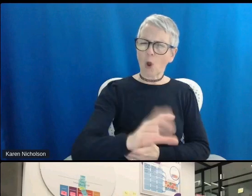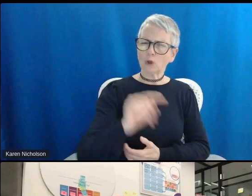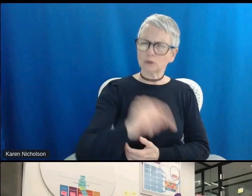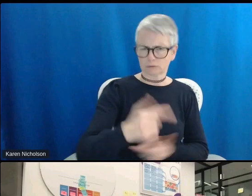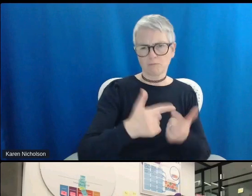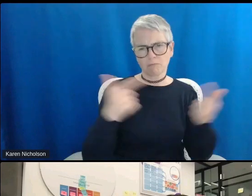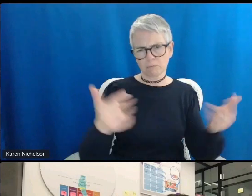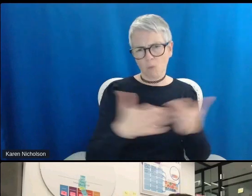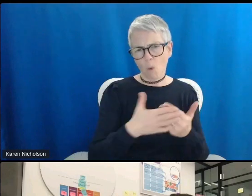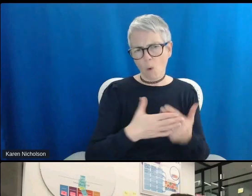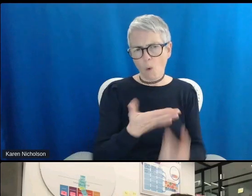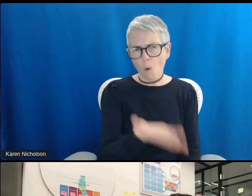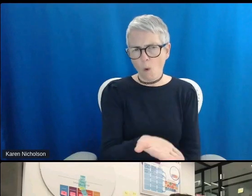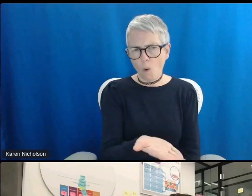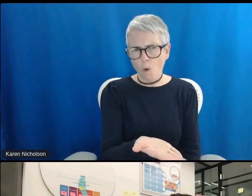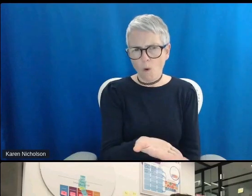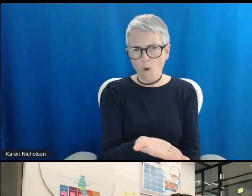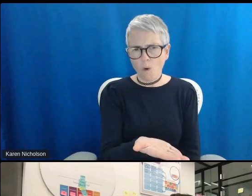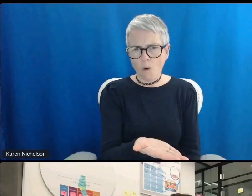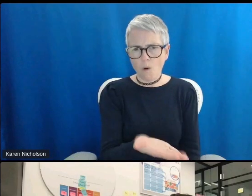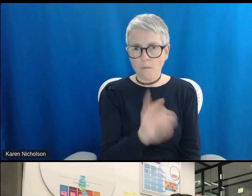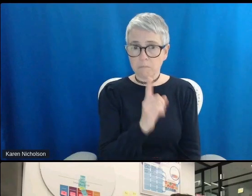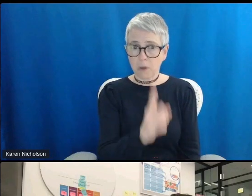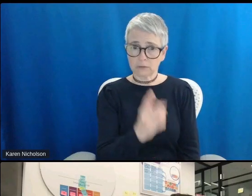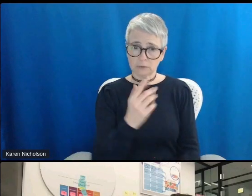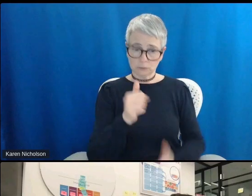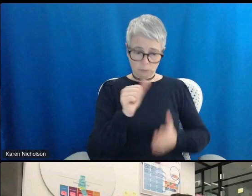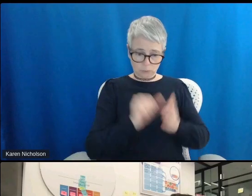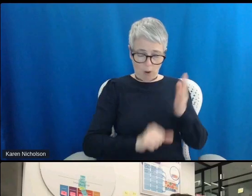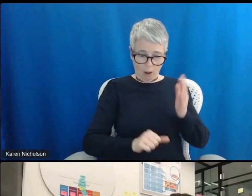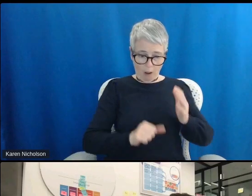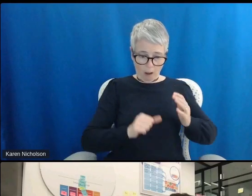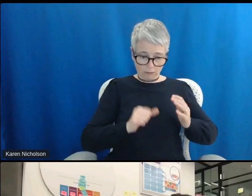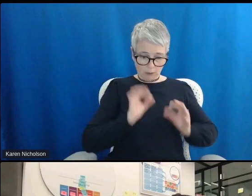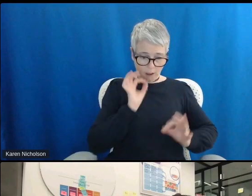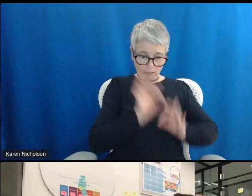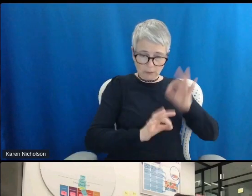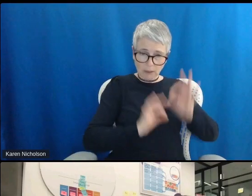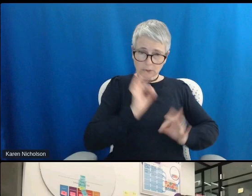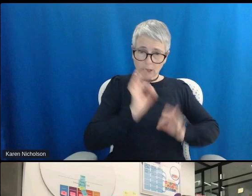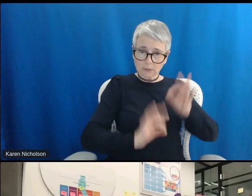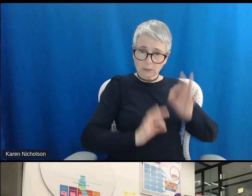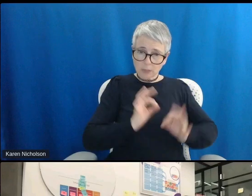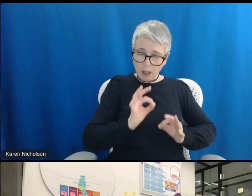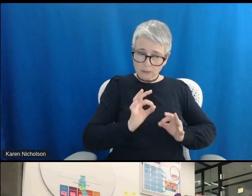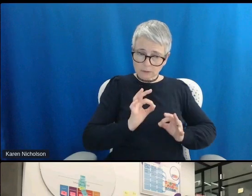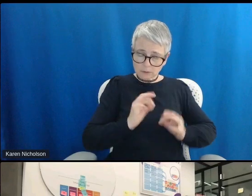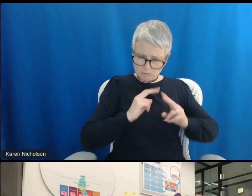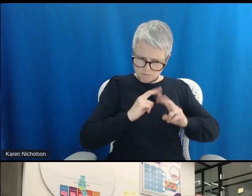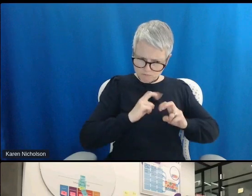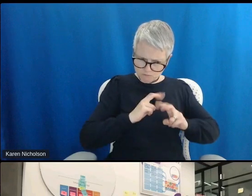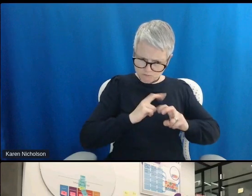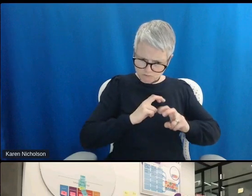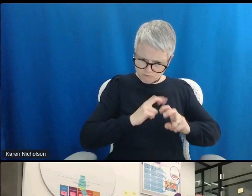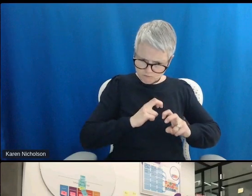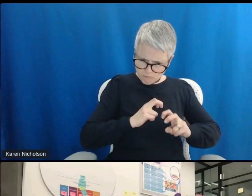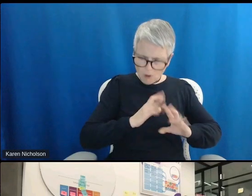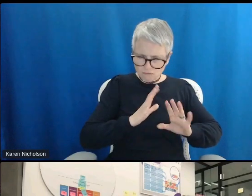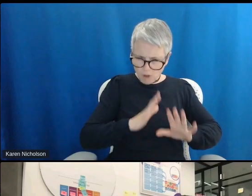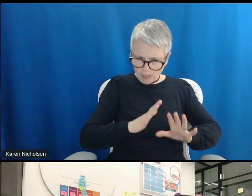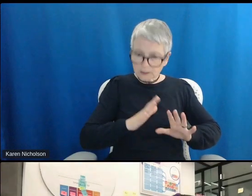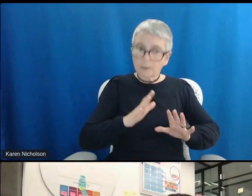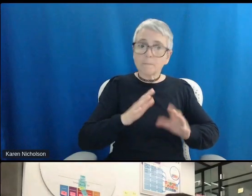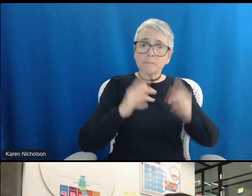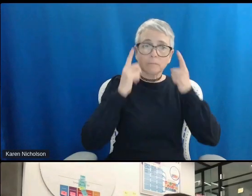think in stories. But I think that's really useful to remember. Ask the questions, probe them, signpost them to stuff that could be